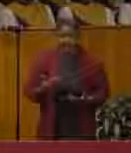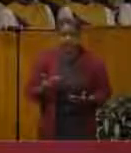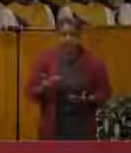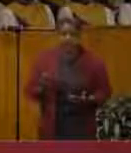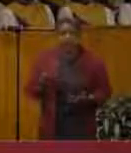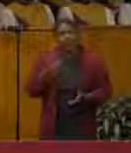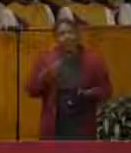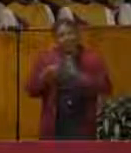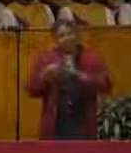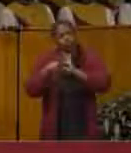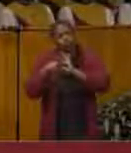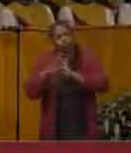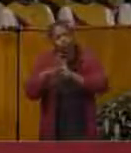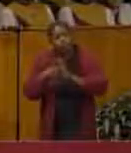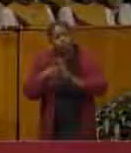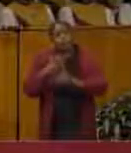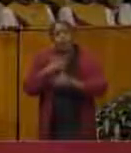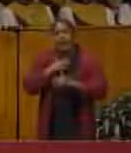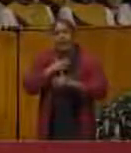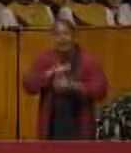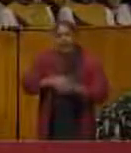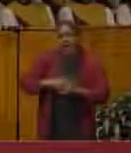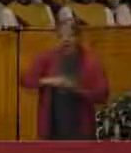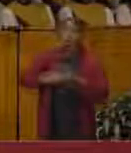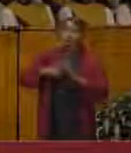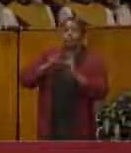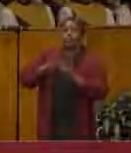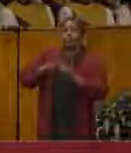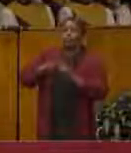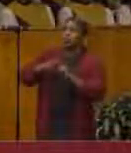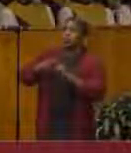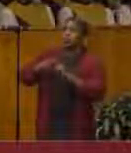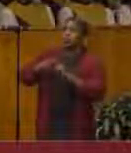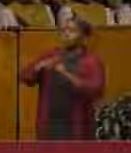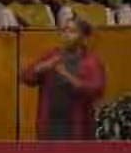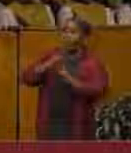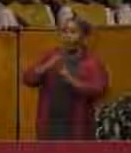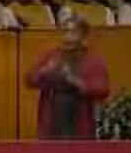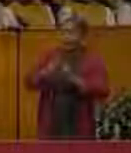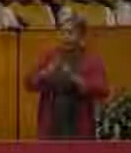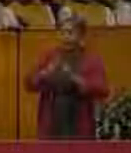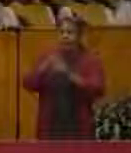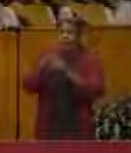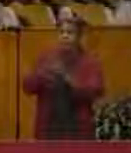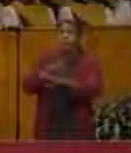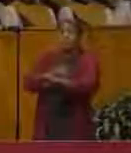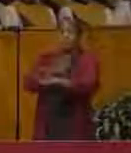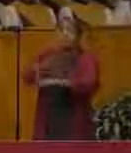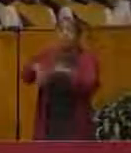It shows my desire to want to sow into a better world.